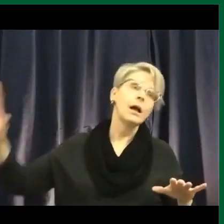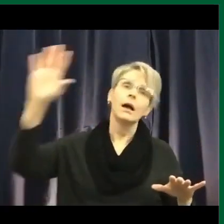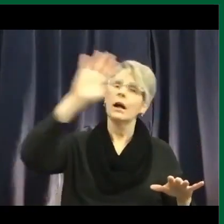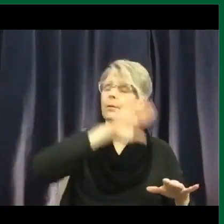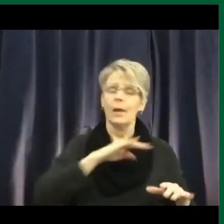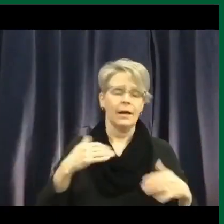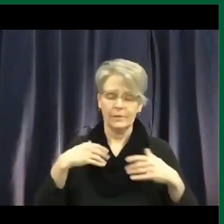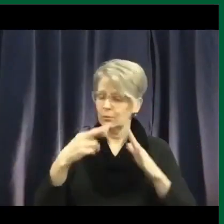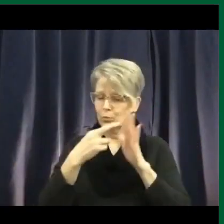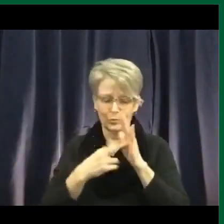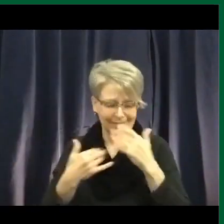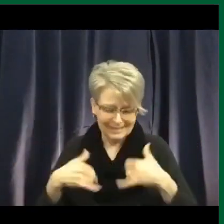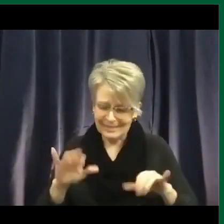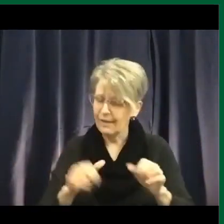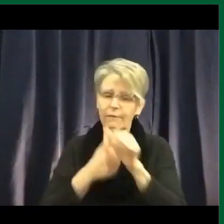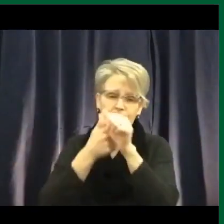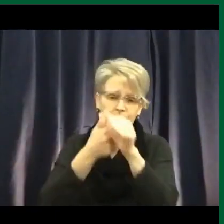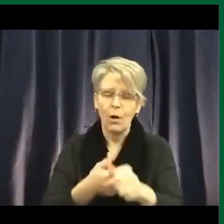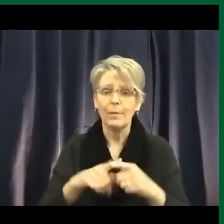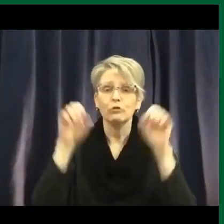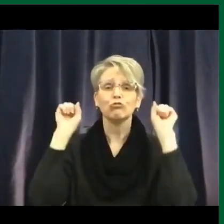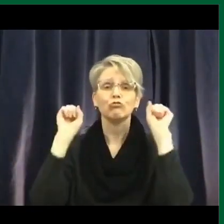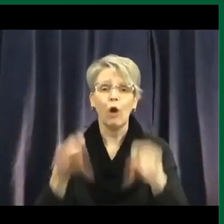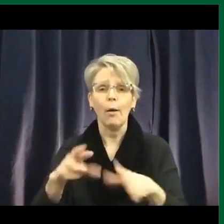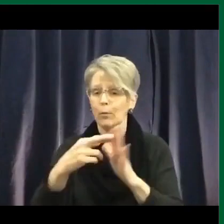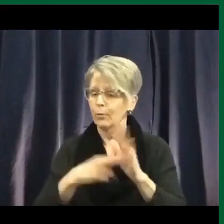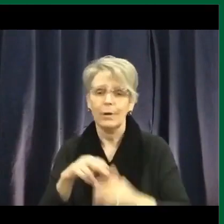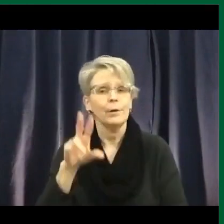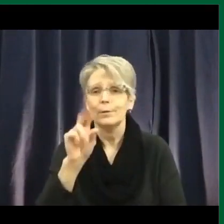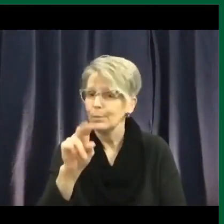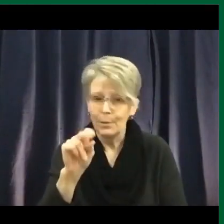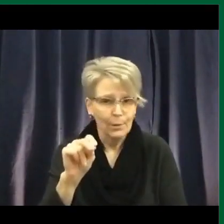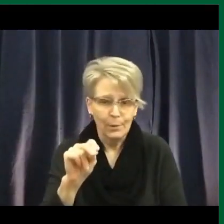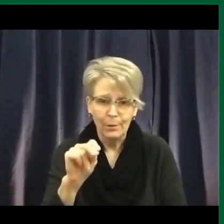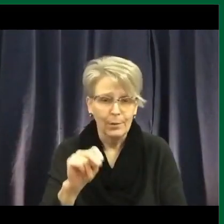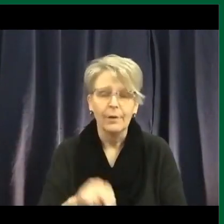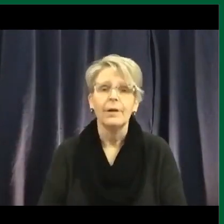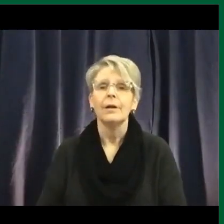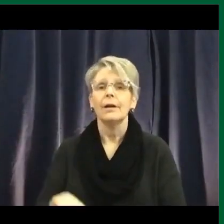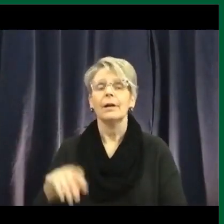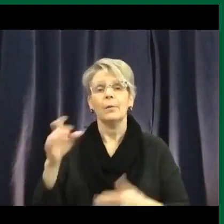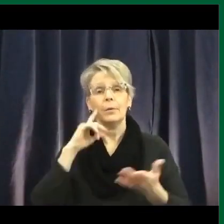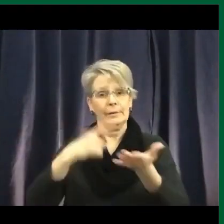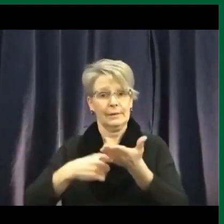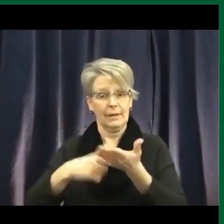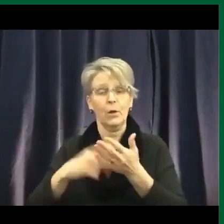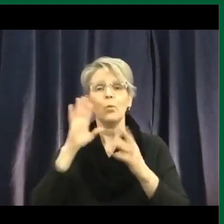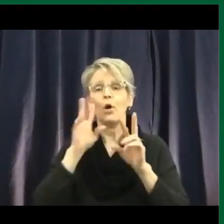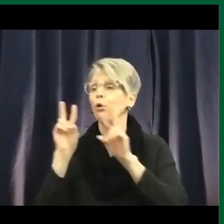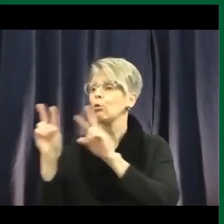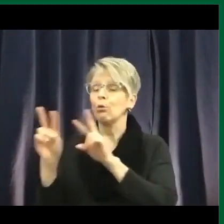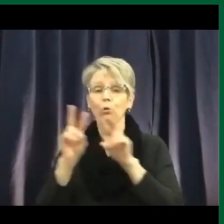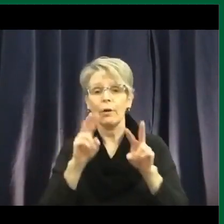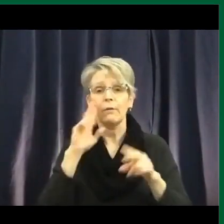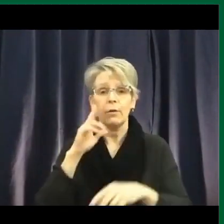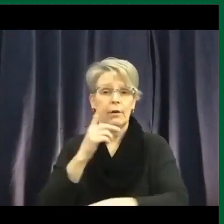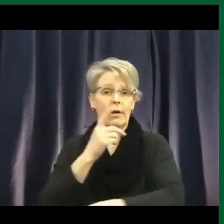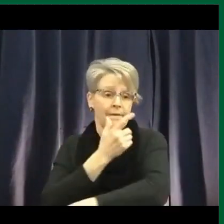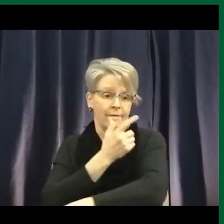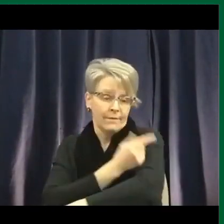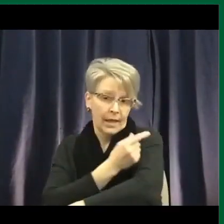time being. That being said, in the weeks ahead, to your question, we are going to be looking, as the vaccines become